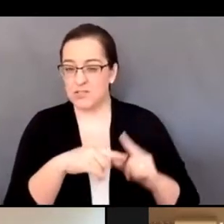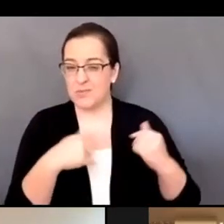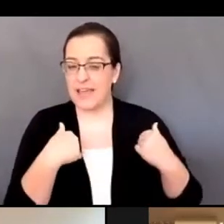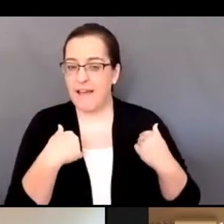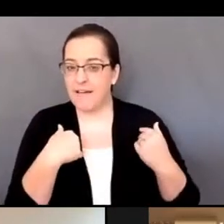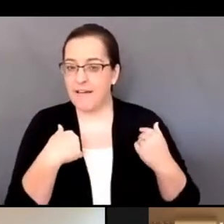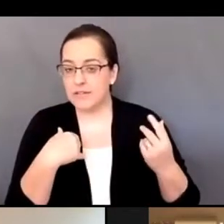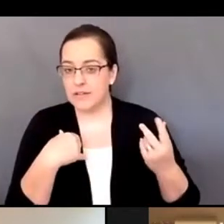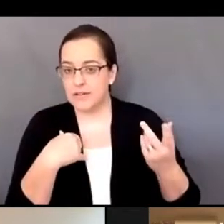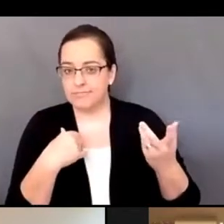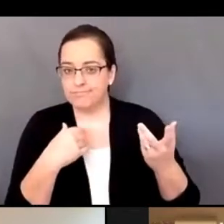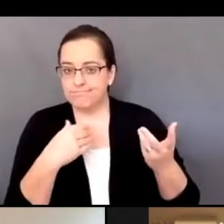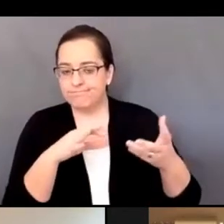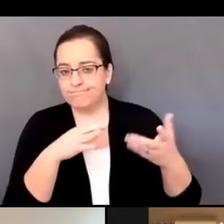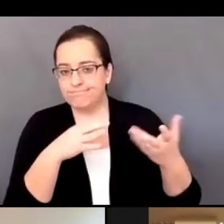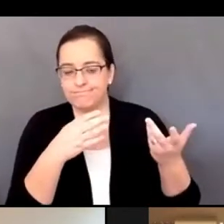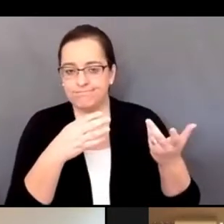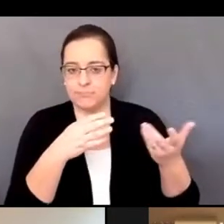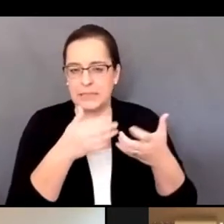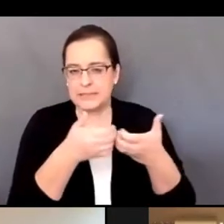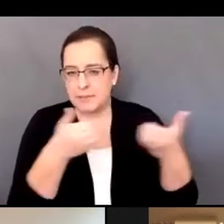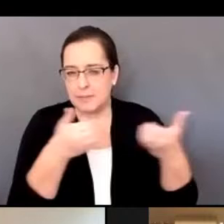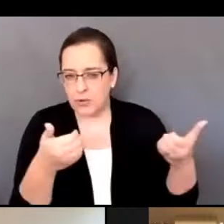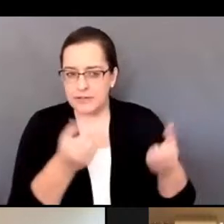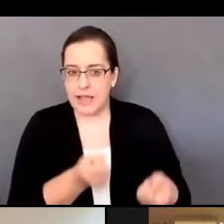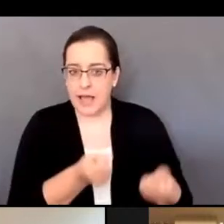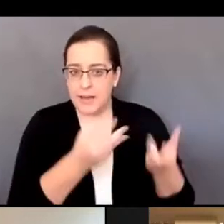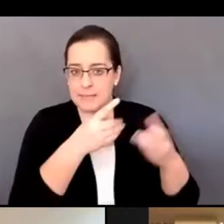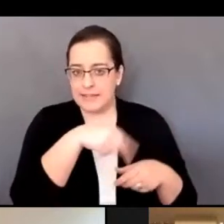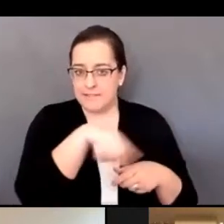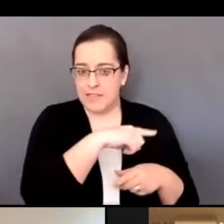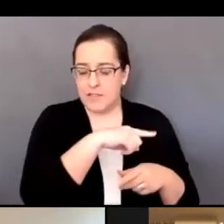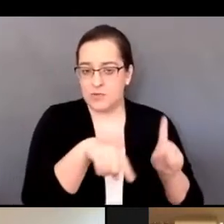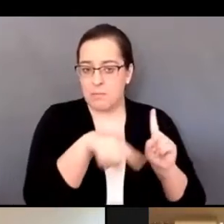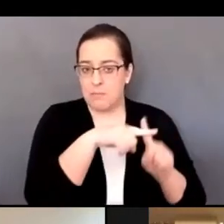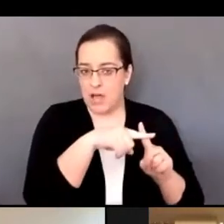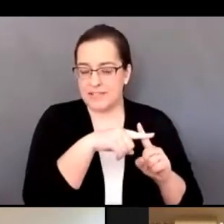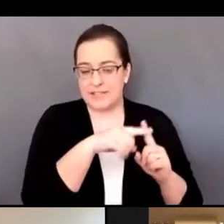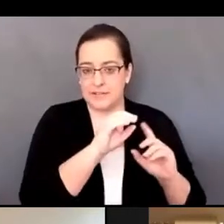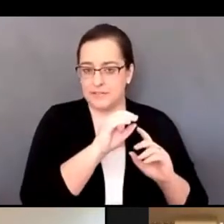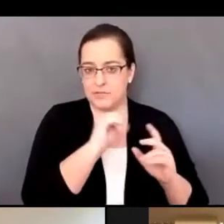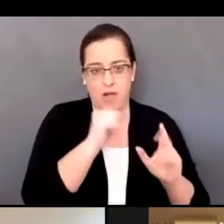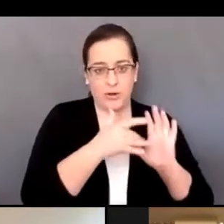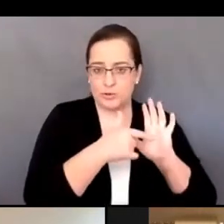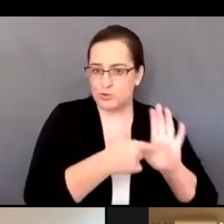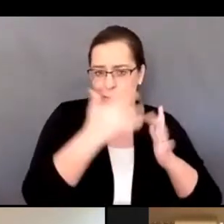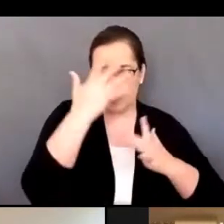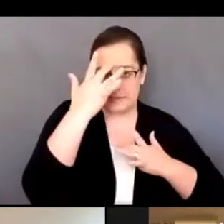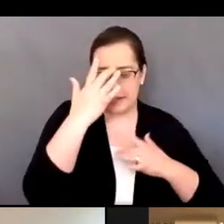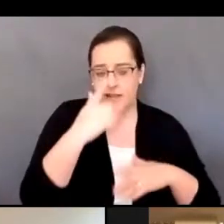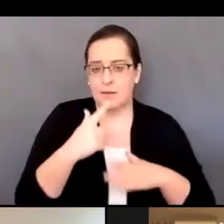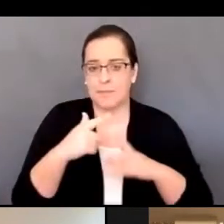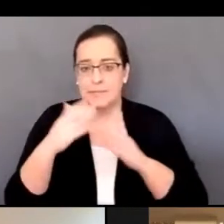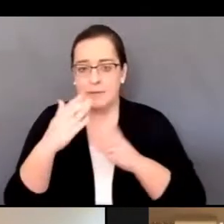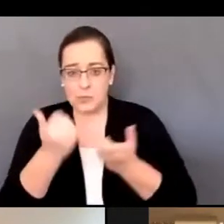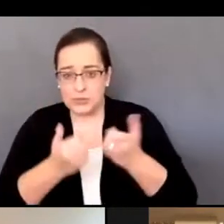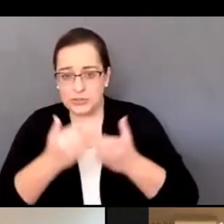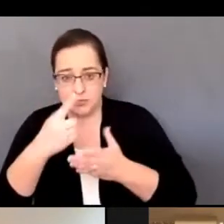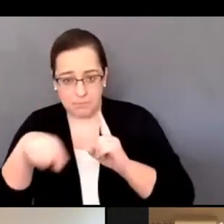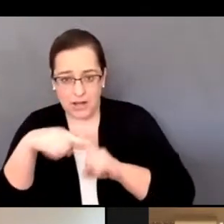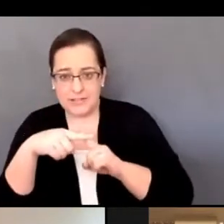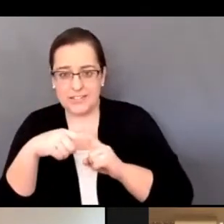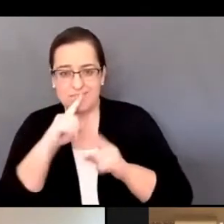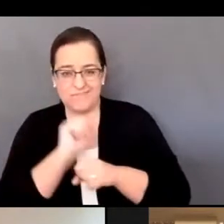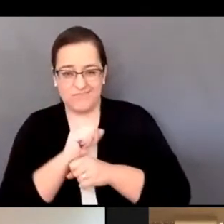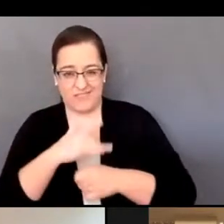have the discrepancy between how many of those positives were asymptomatic, how many were symptomatic and such?